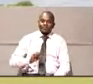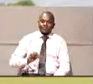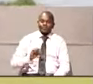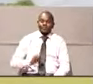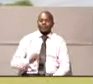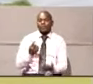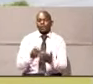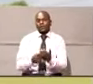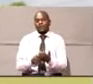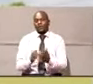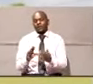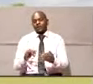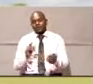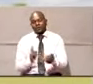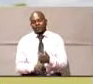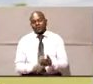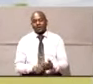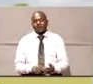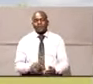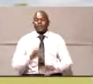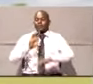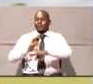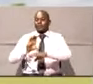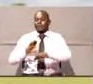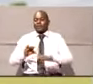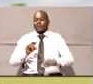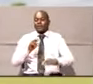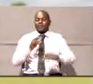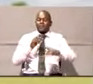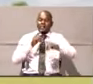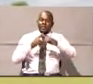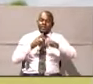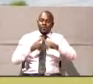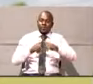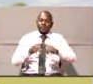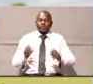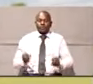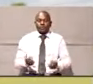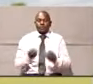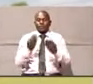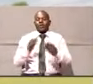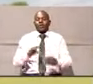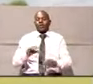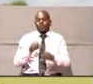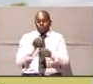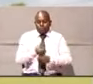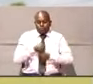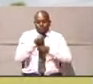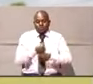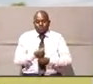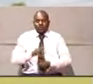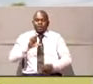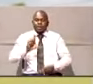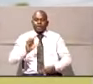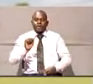Though Uganda has since got two more basilicas at Namugongo and Munyumata shrines, Ladonga remains